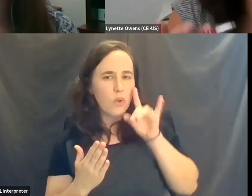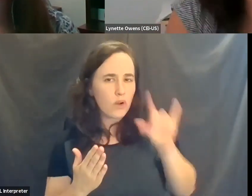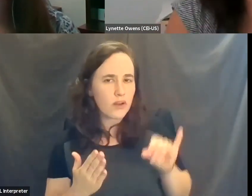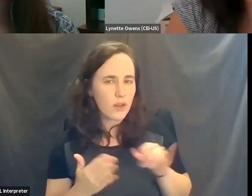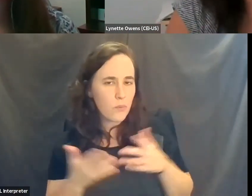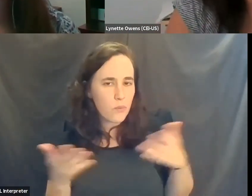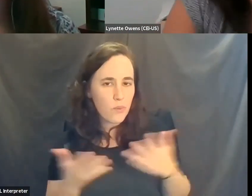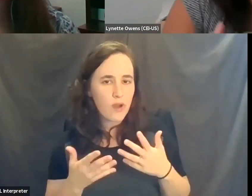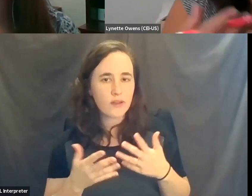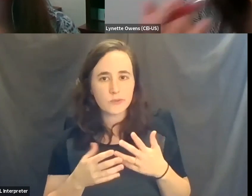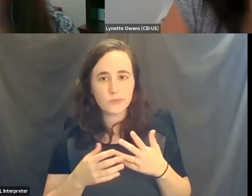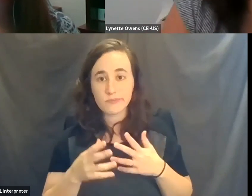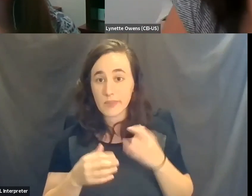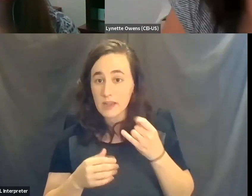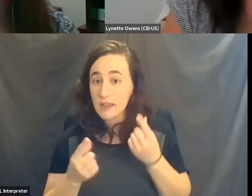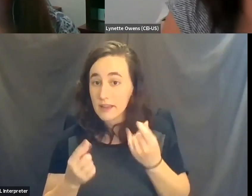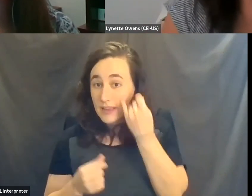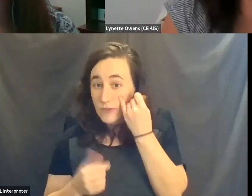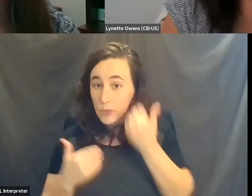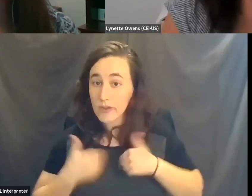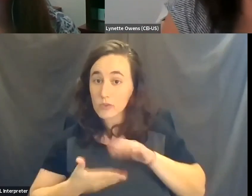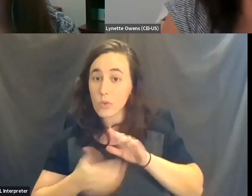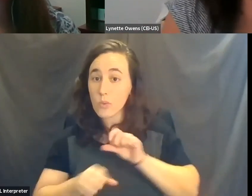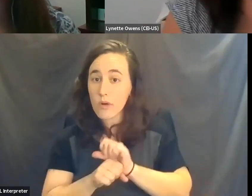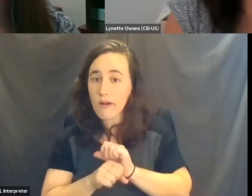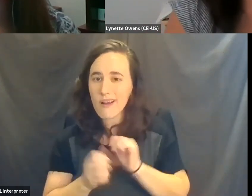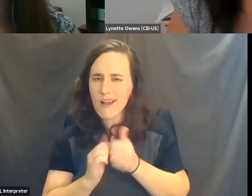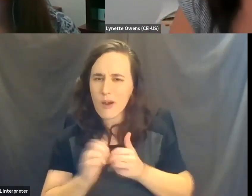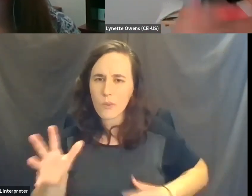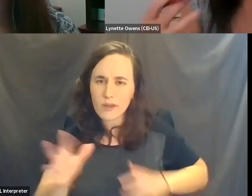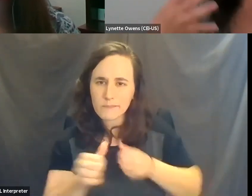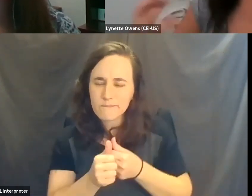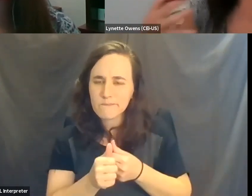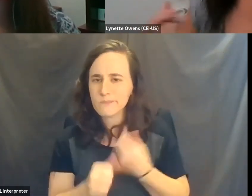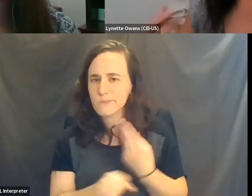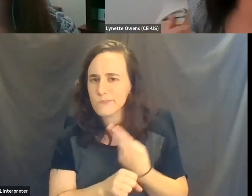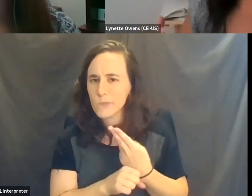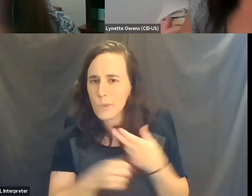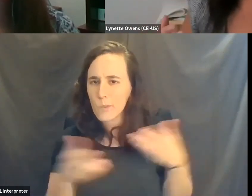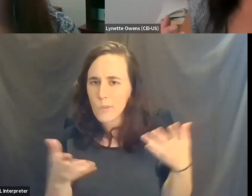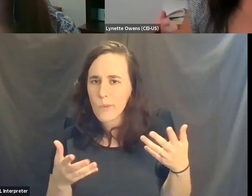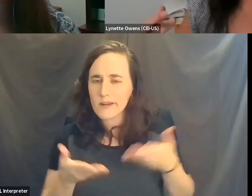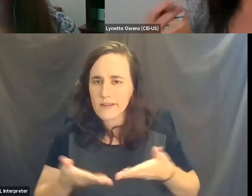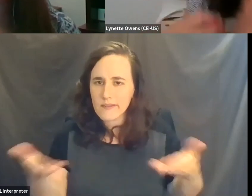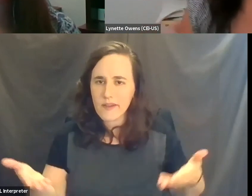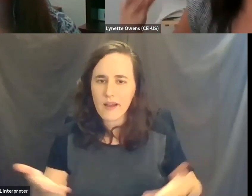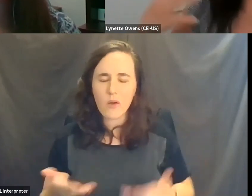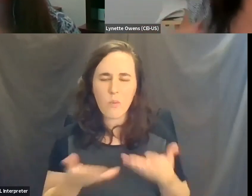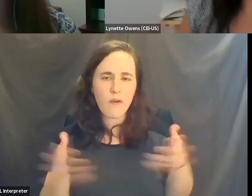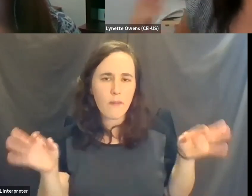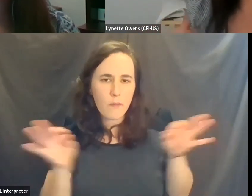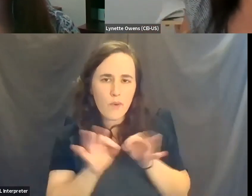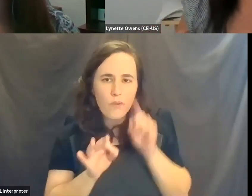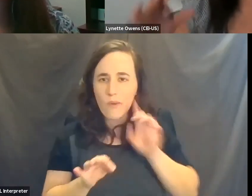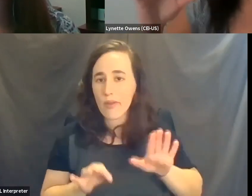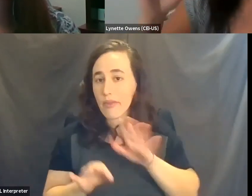up on their schoolwork, to, you know, the things that were going to be really important for their health and their